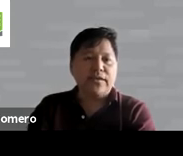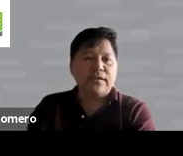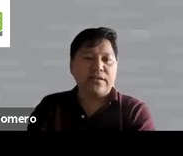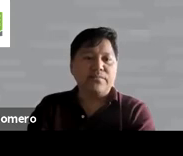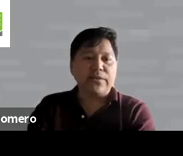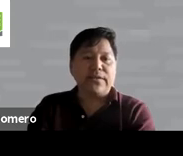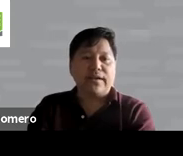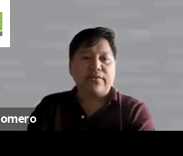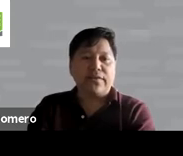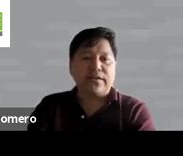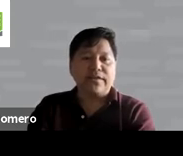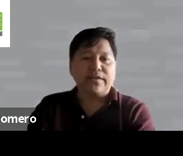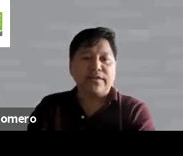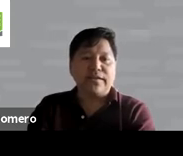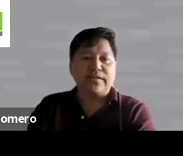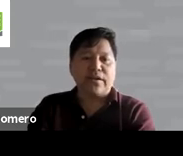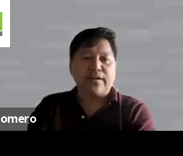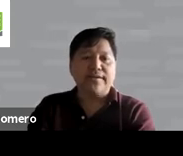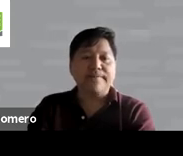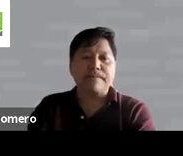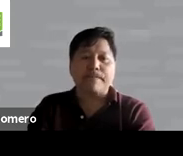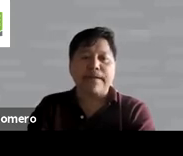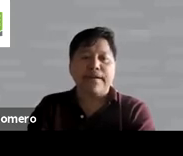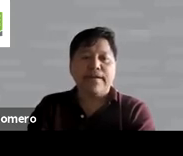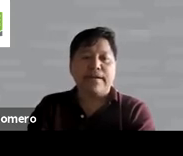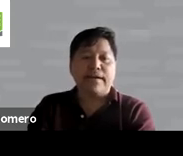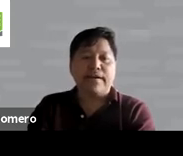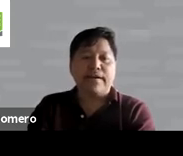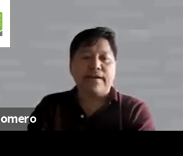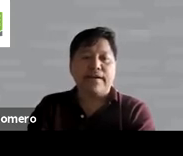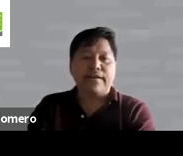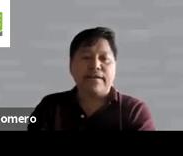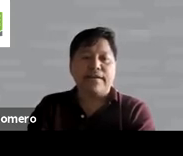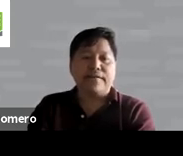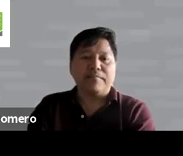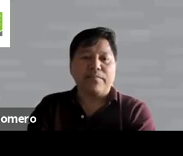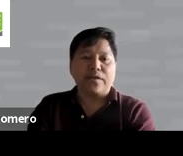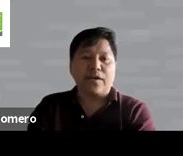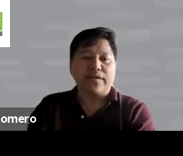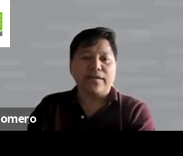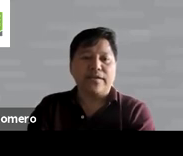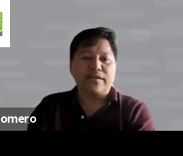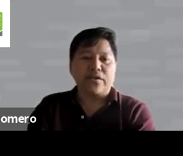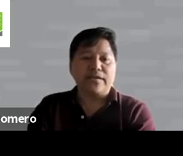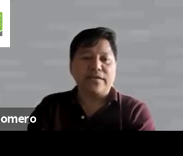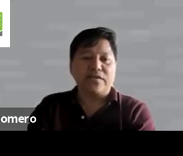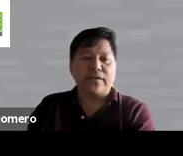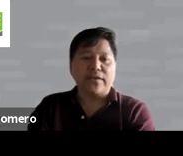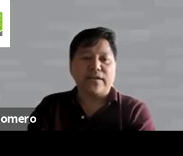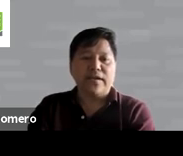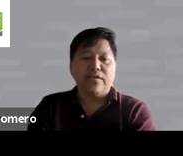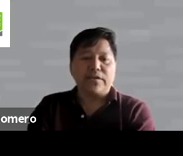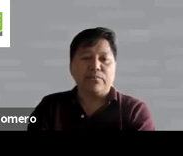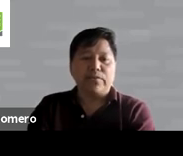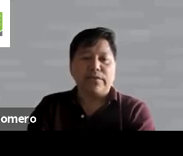actually to this PDF, and it says today's slides. Yeah, and there's a contest survey